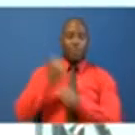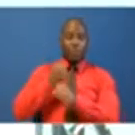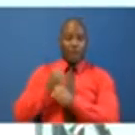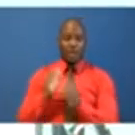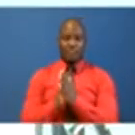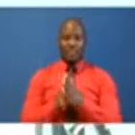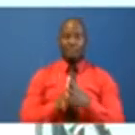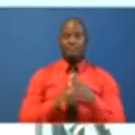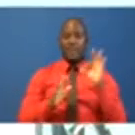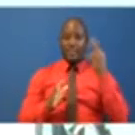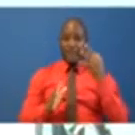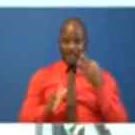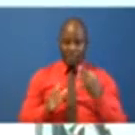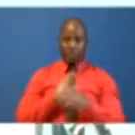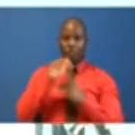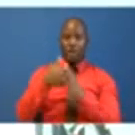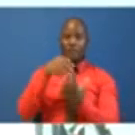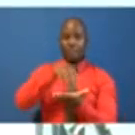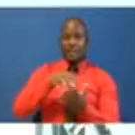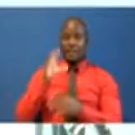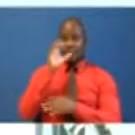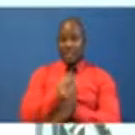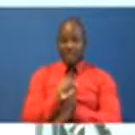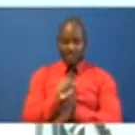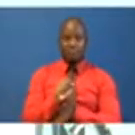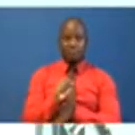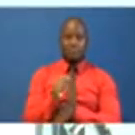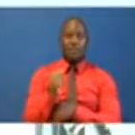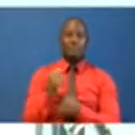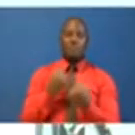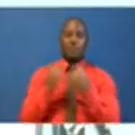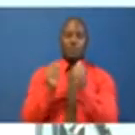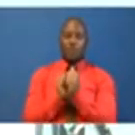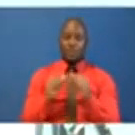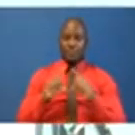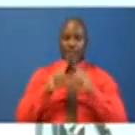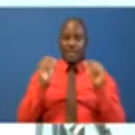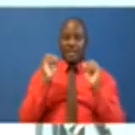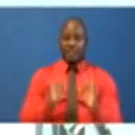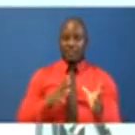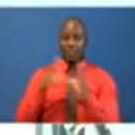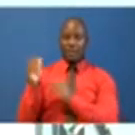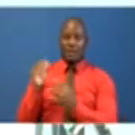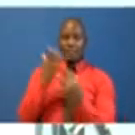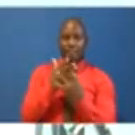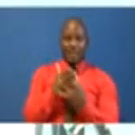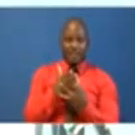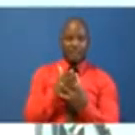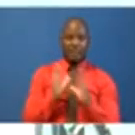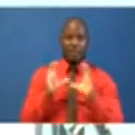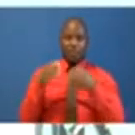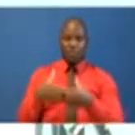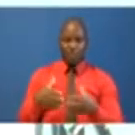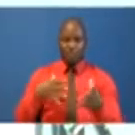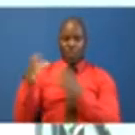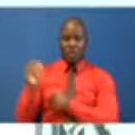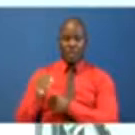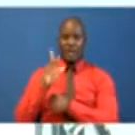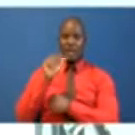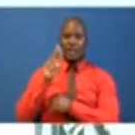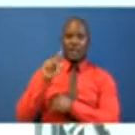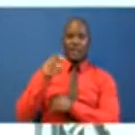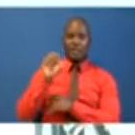but there's a third component of housing that i think we miss i was talking to a friend of mine today morning if you even go to middle class areas go to your killer